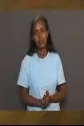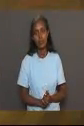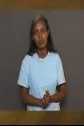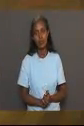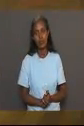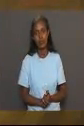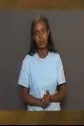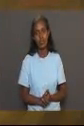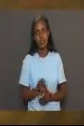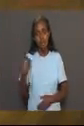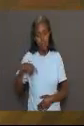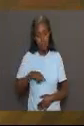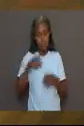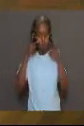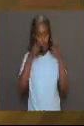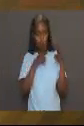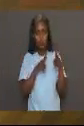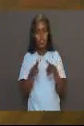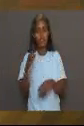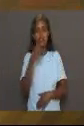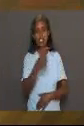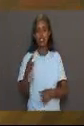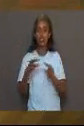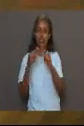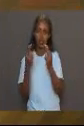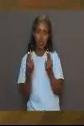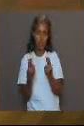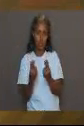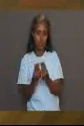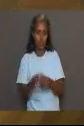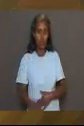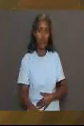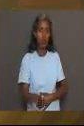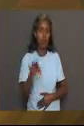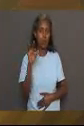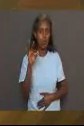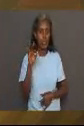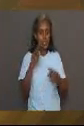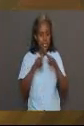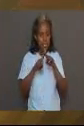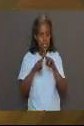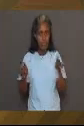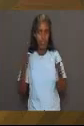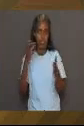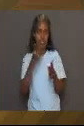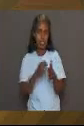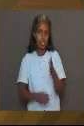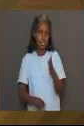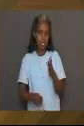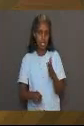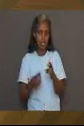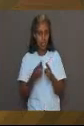As we observed, each group obtained a different result from